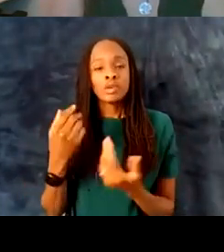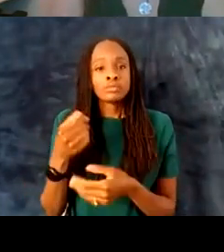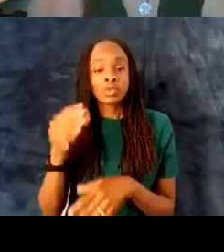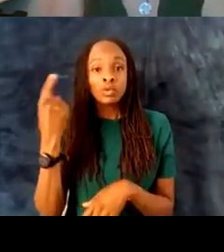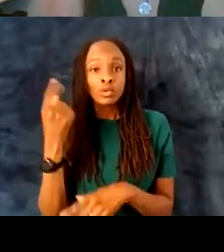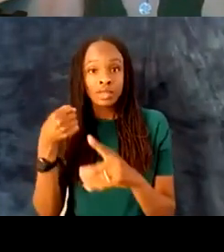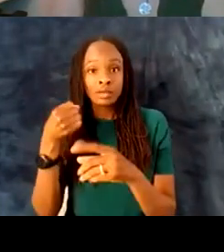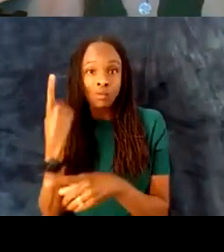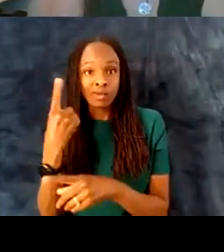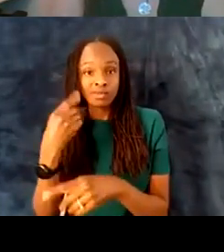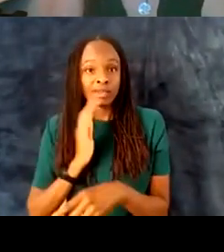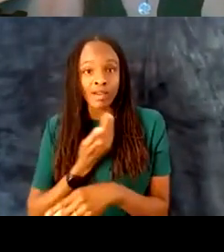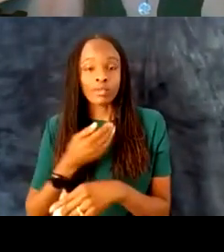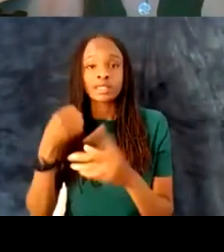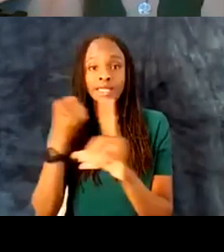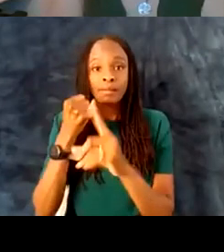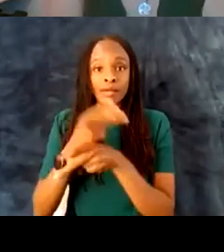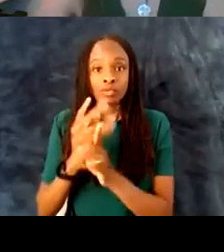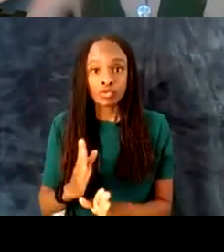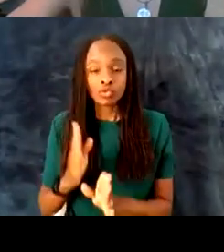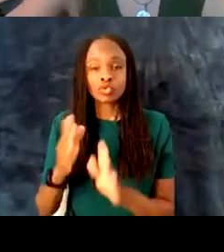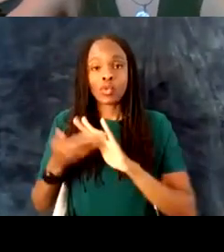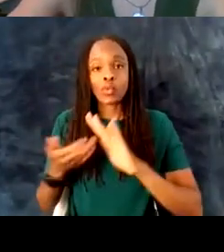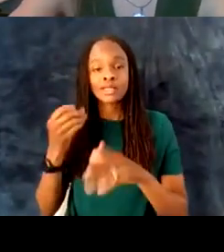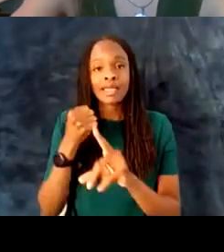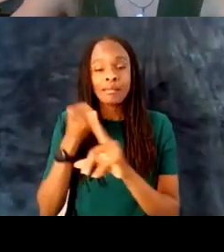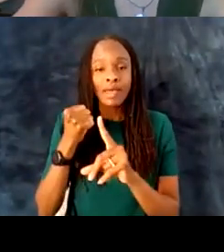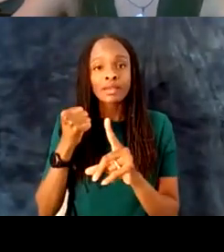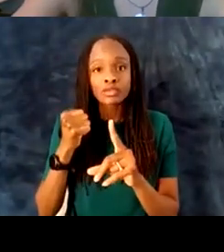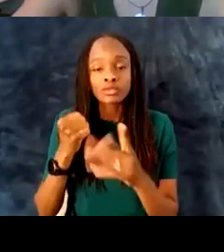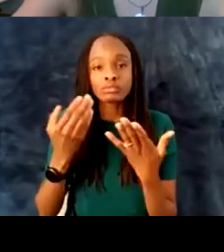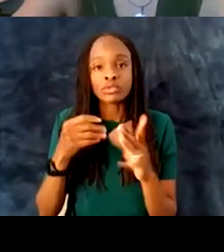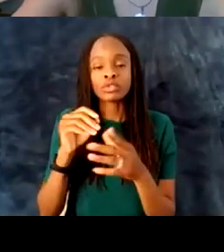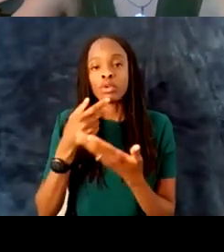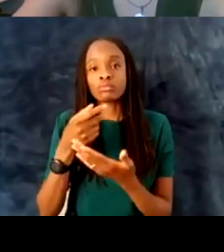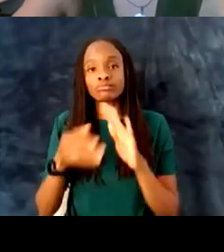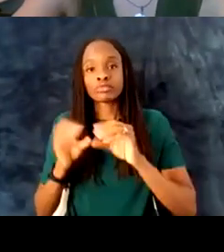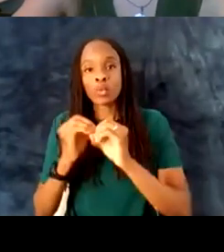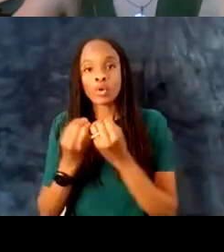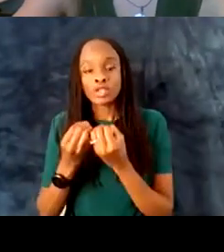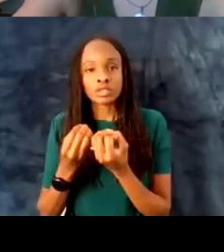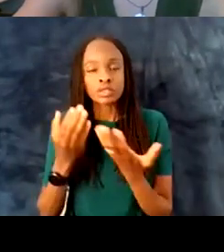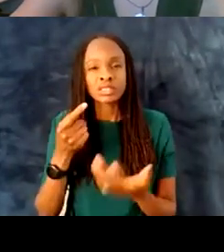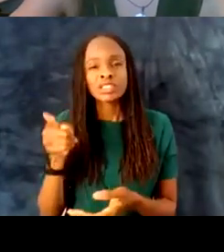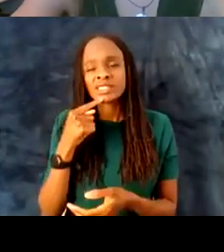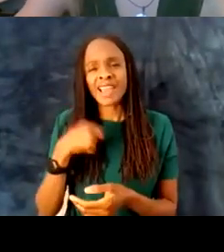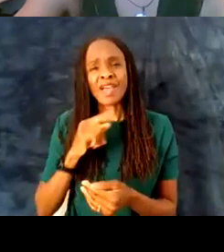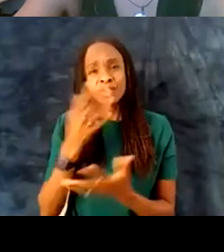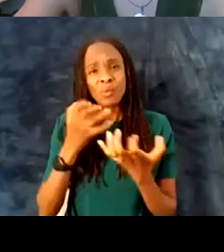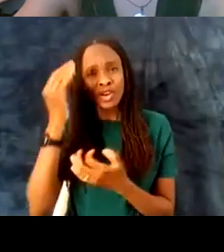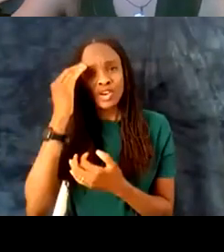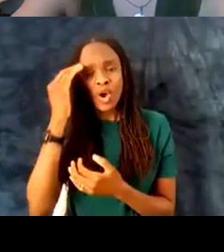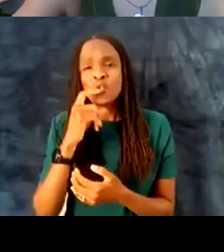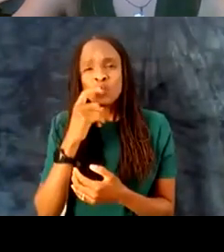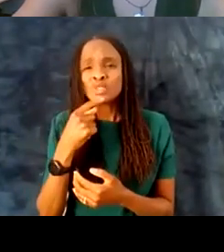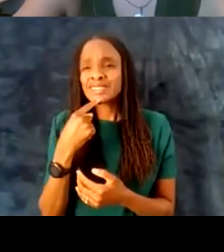impact producer and runs an impact organization called Looky Look Pictures, said, you know, I really want to know who is telling whose